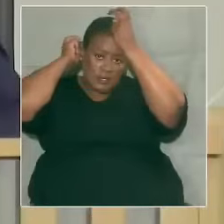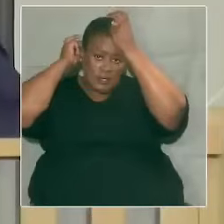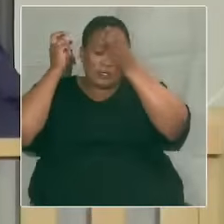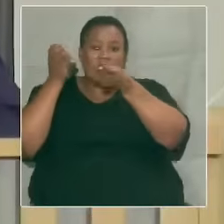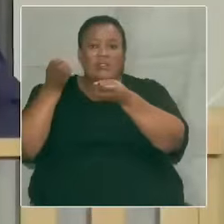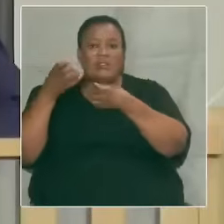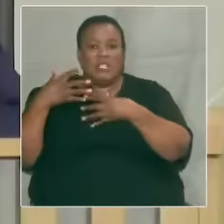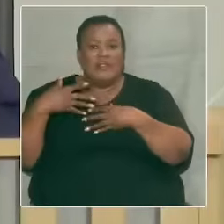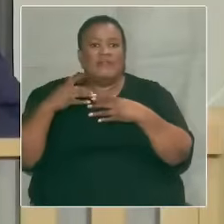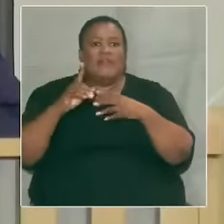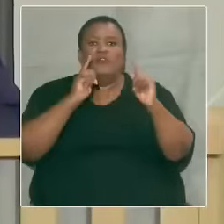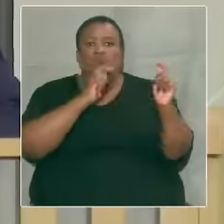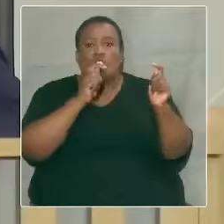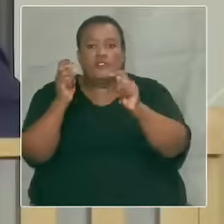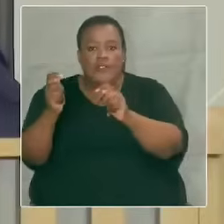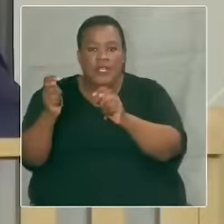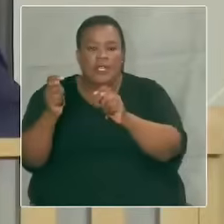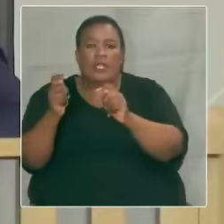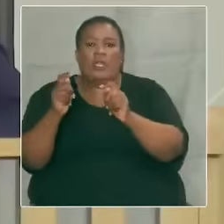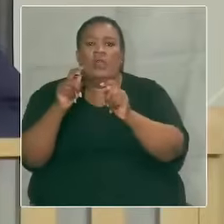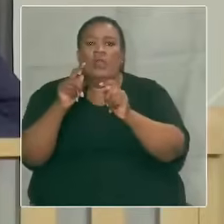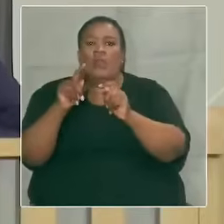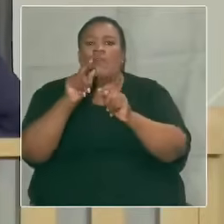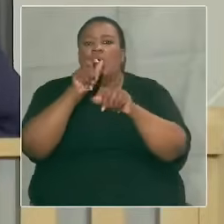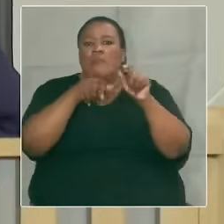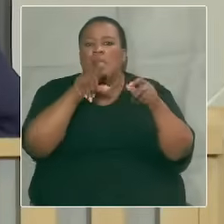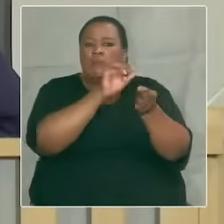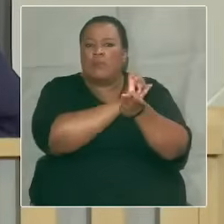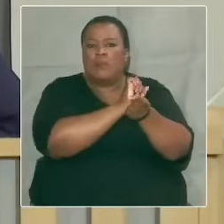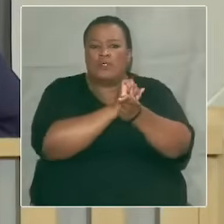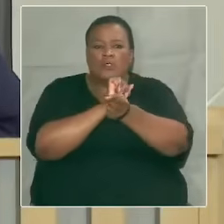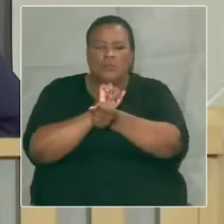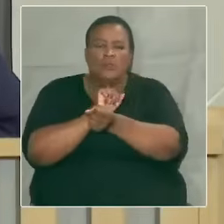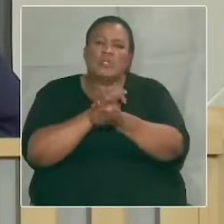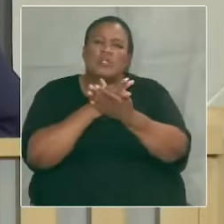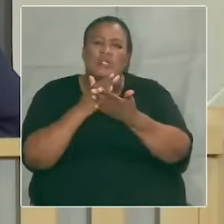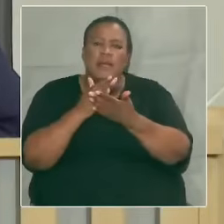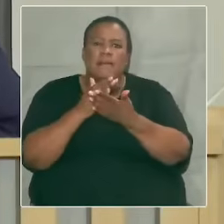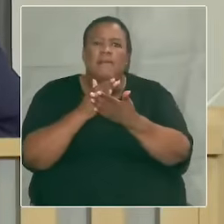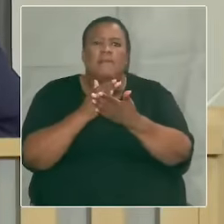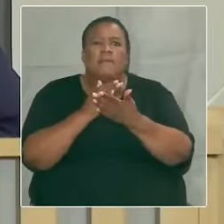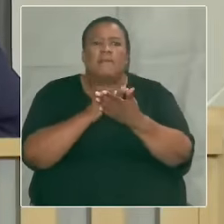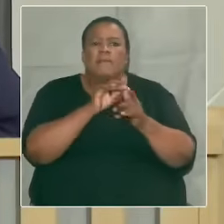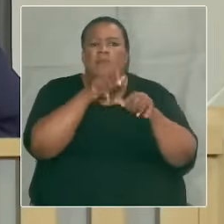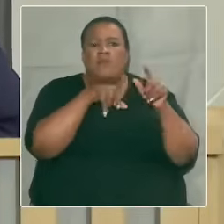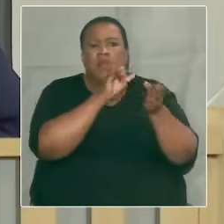transfers of prisoners. Some of the prisoners or detainees